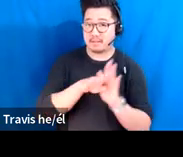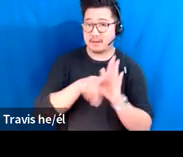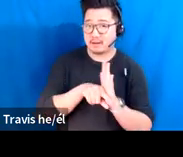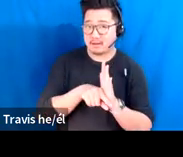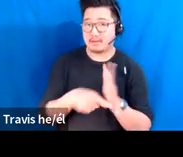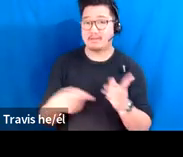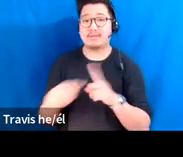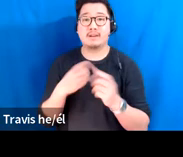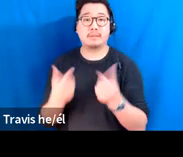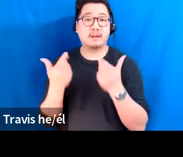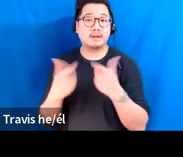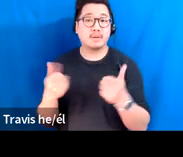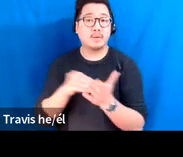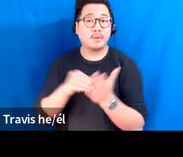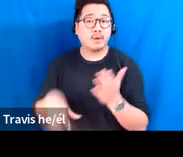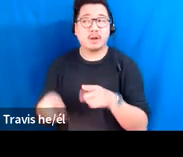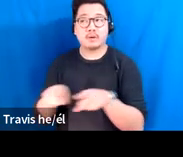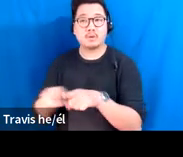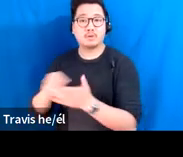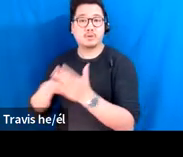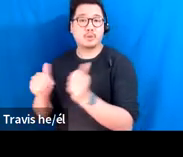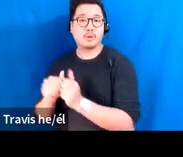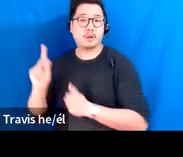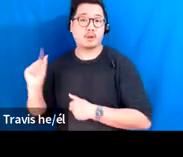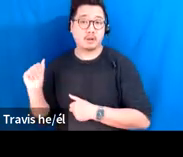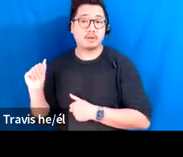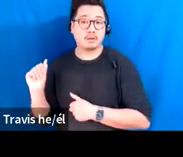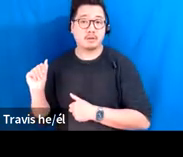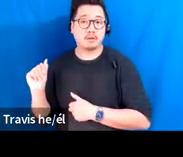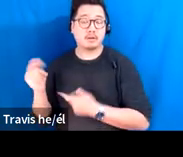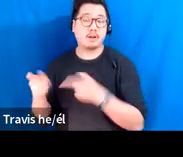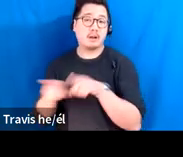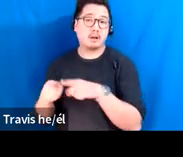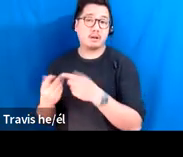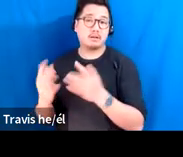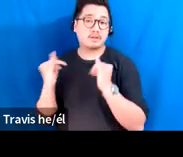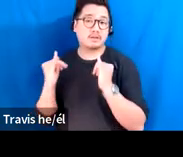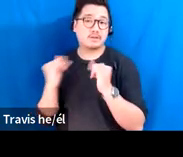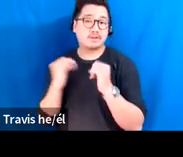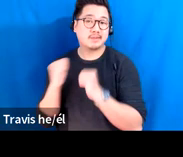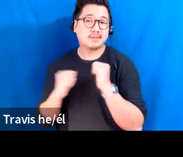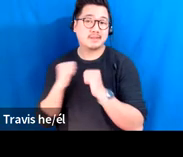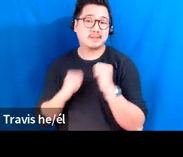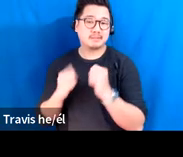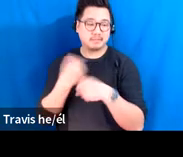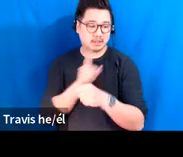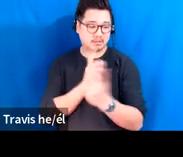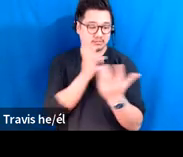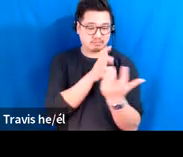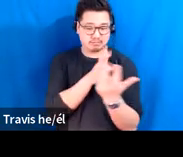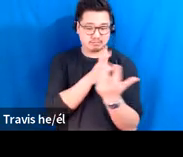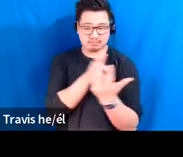multilingual students and students with disabilities and the instructional strategies that meet them where they're at